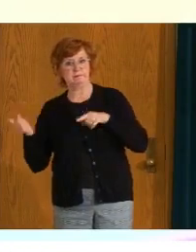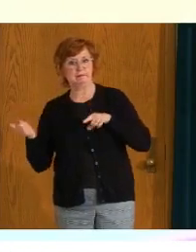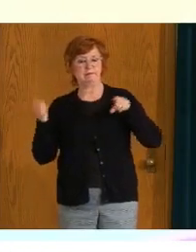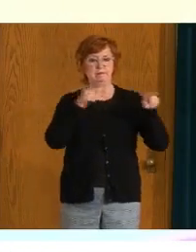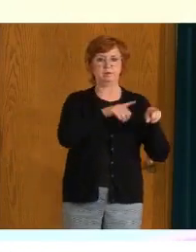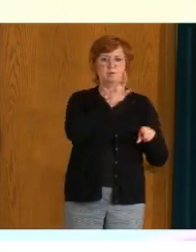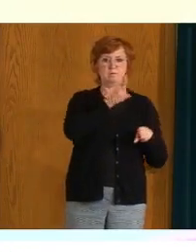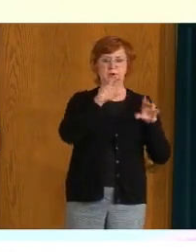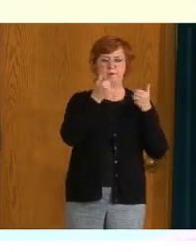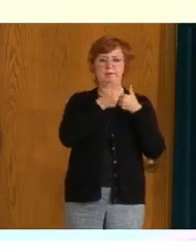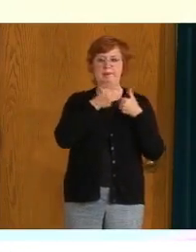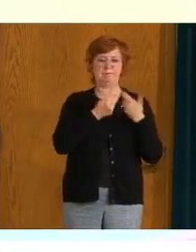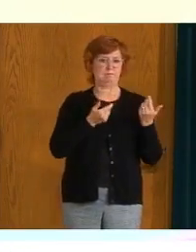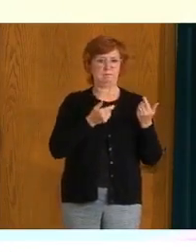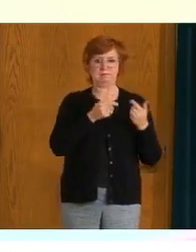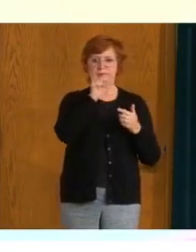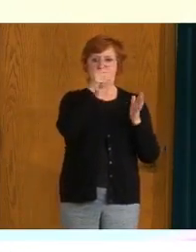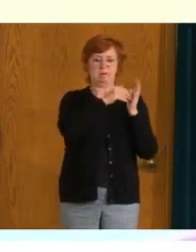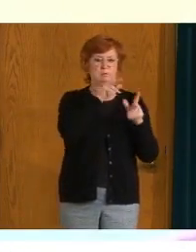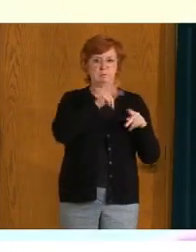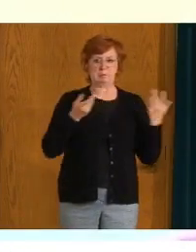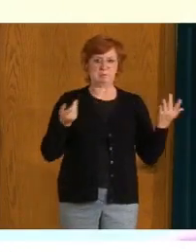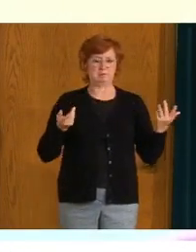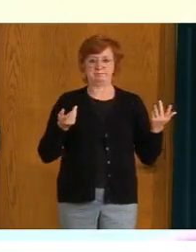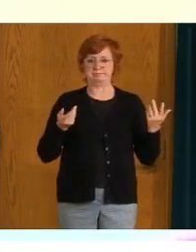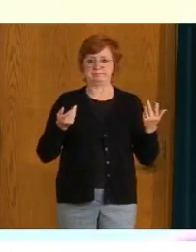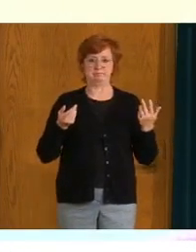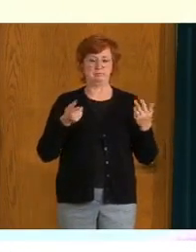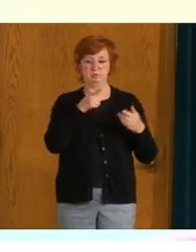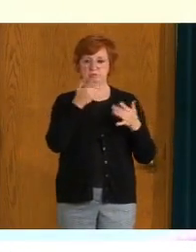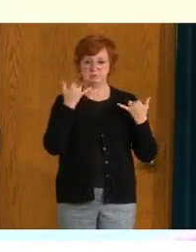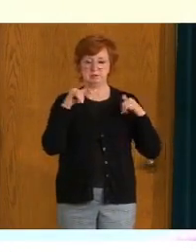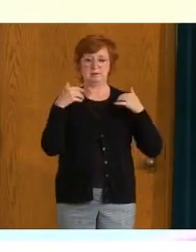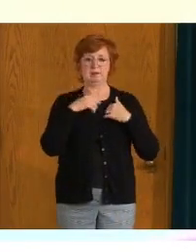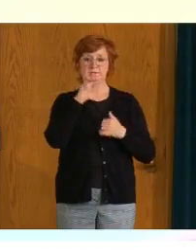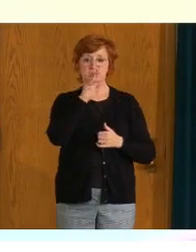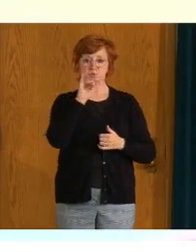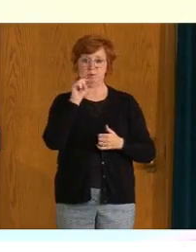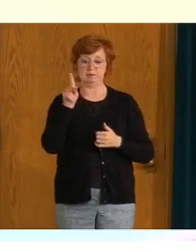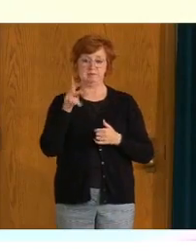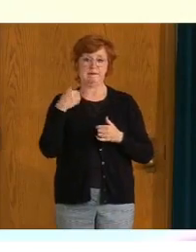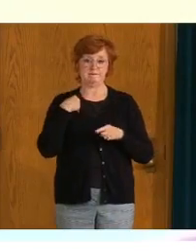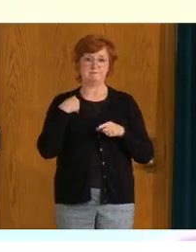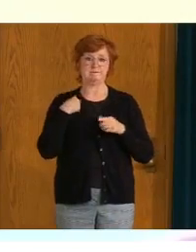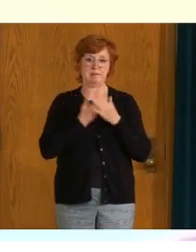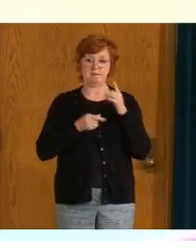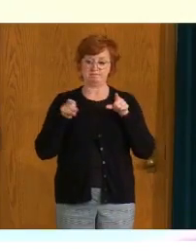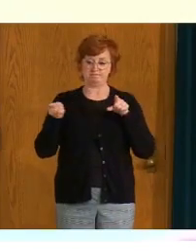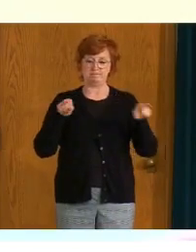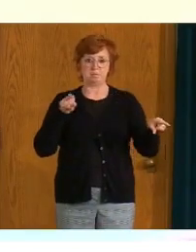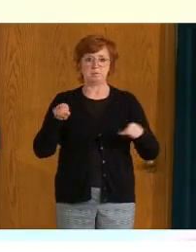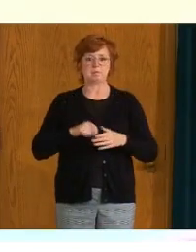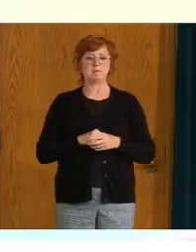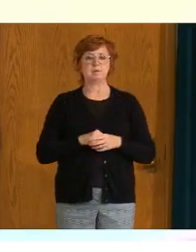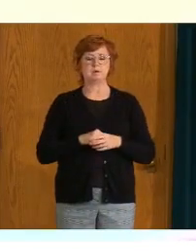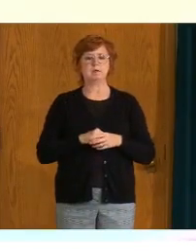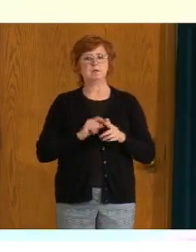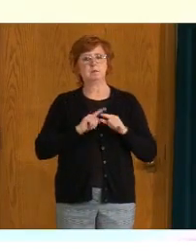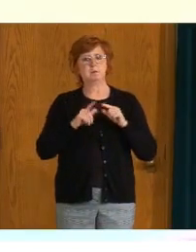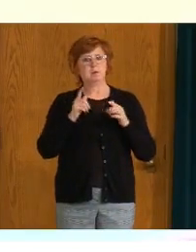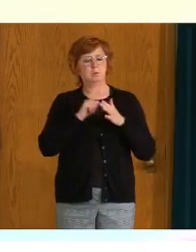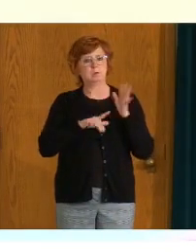you can have a more dramatic super spreading event. But I think in everything we do, meeting friends and family outdoors, which is much safer over the